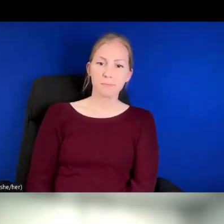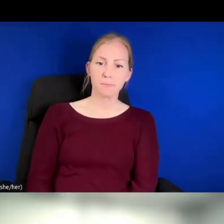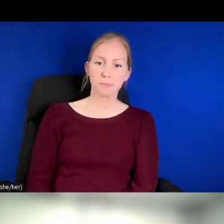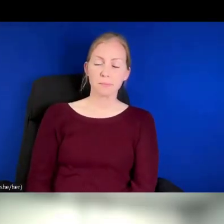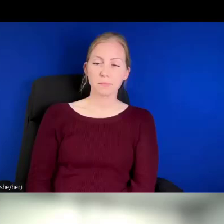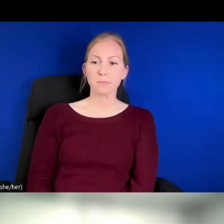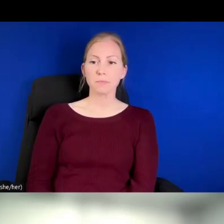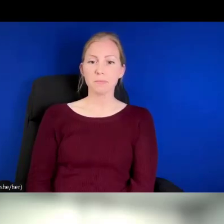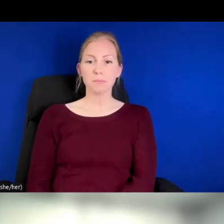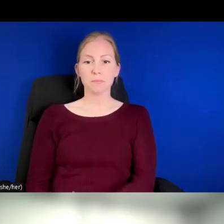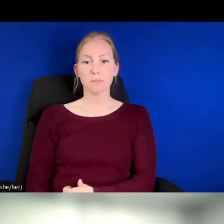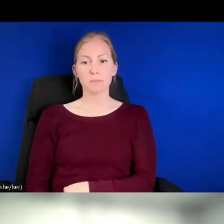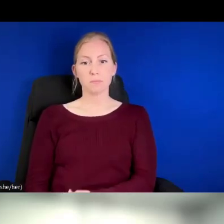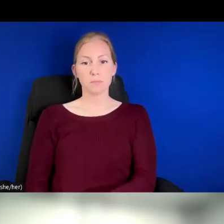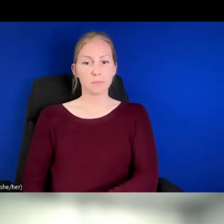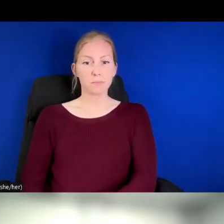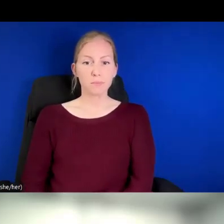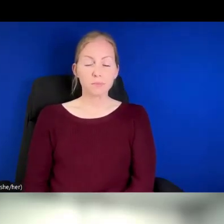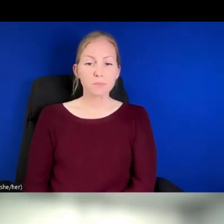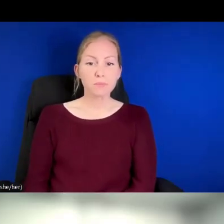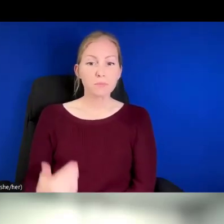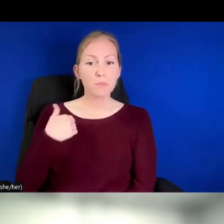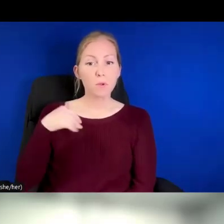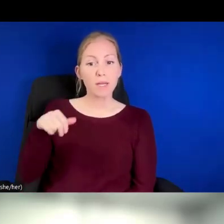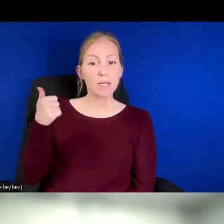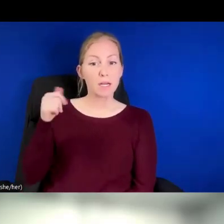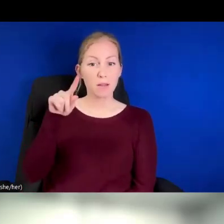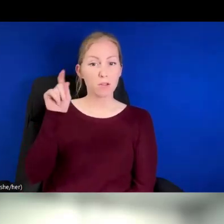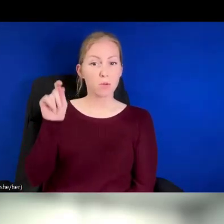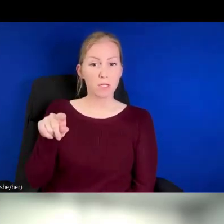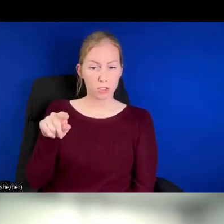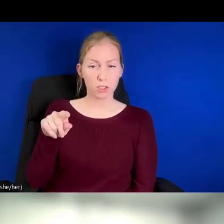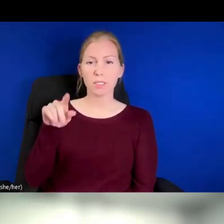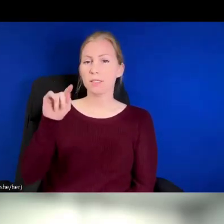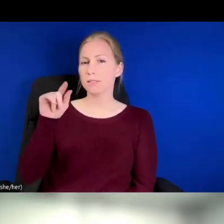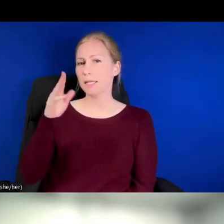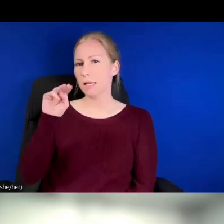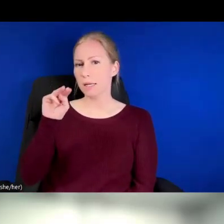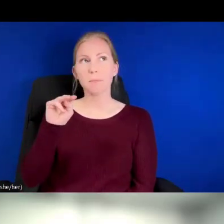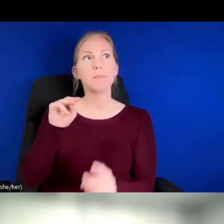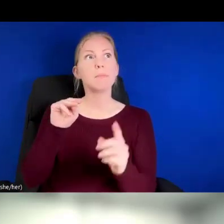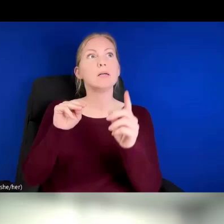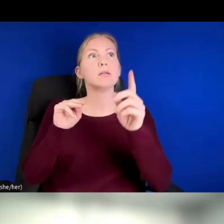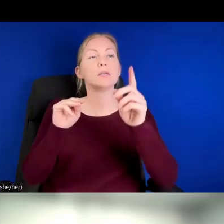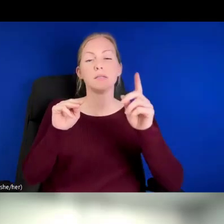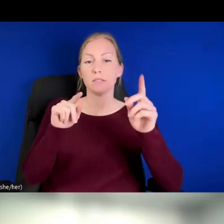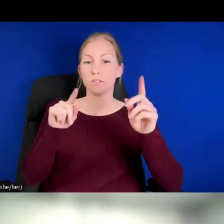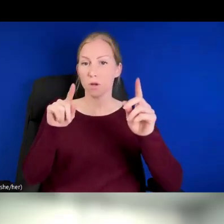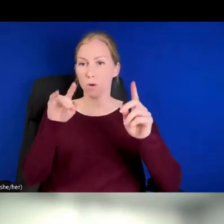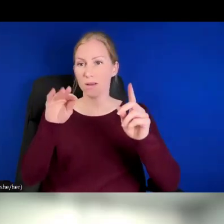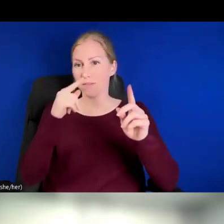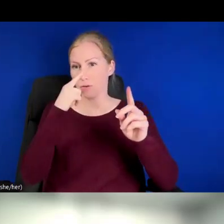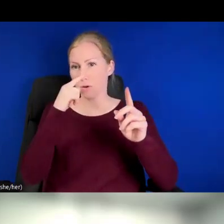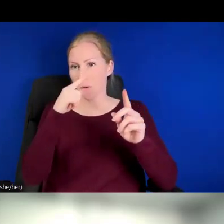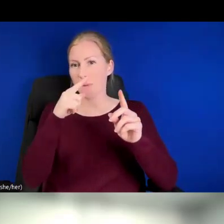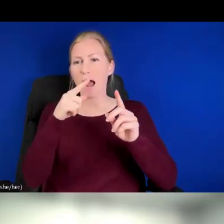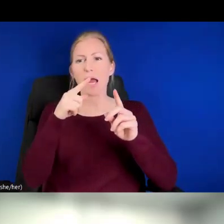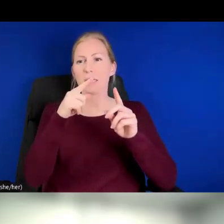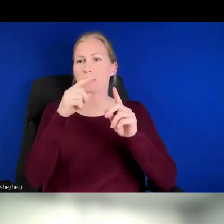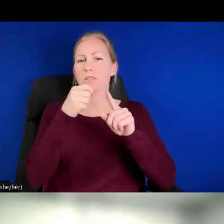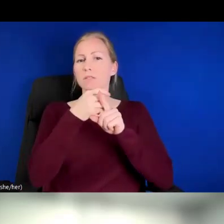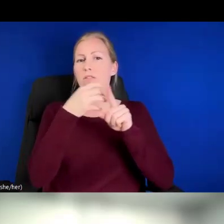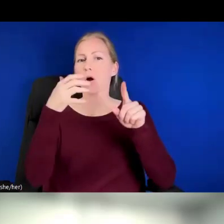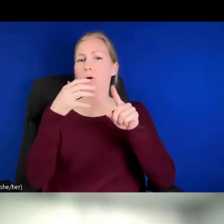We did have another question, Tatum, if asking if we could speak to the prospects